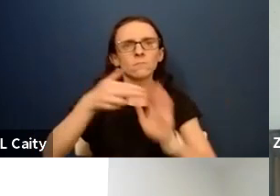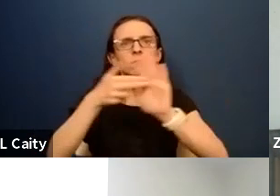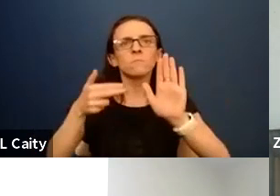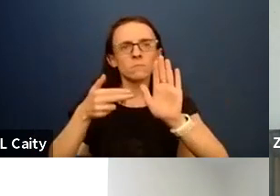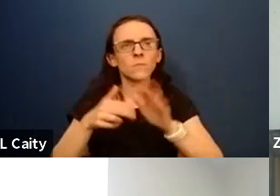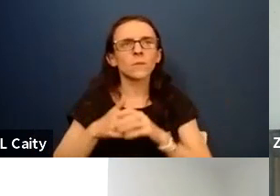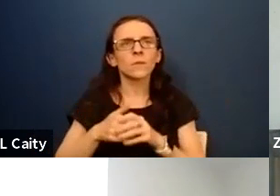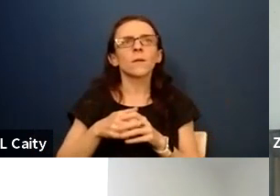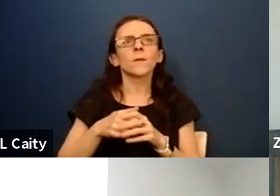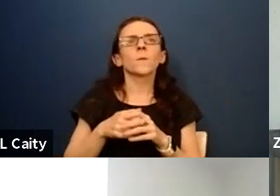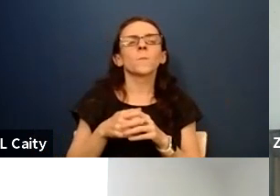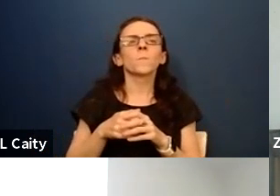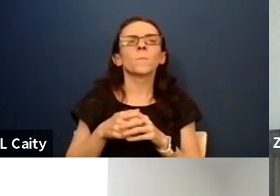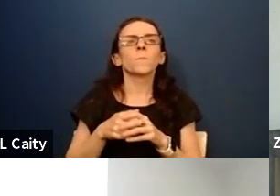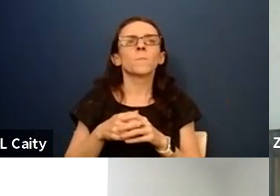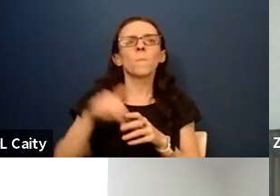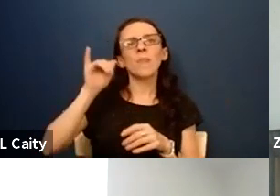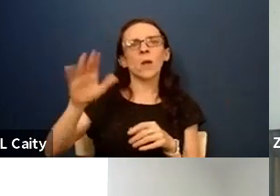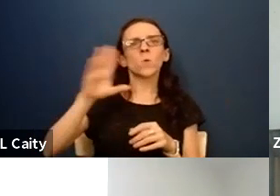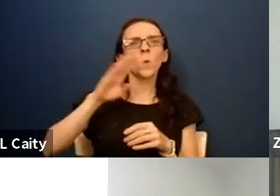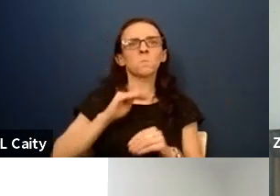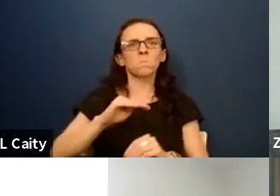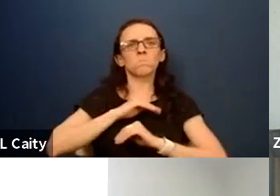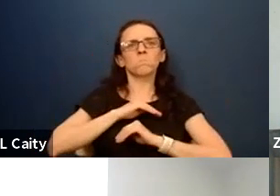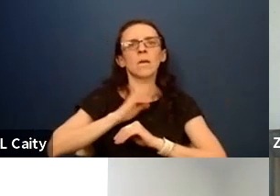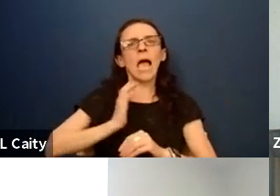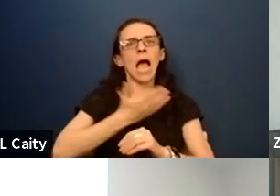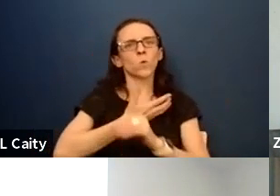touches both our desire for